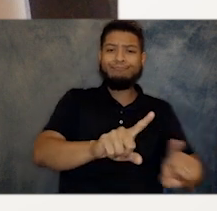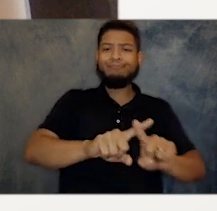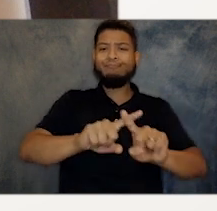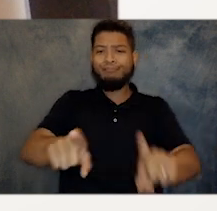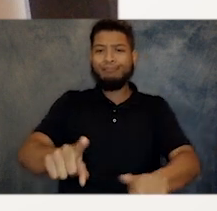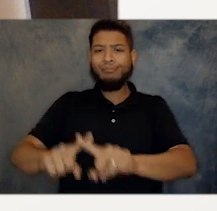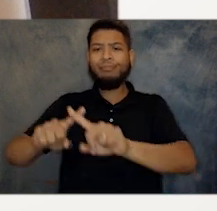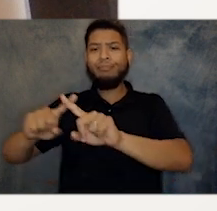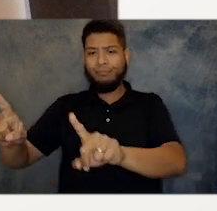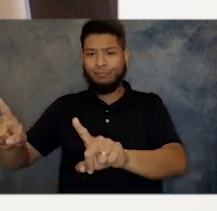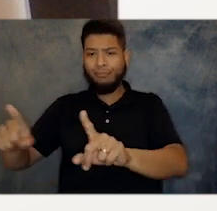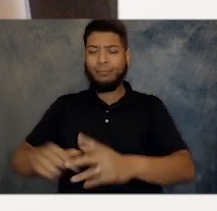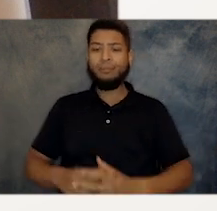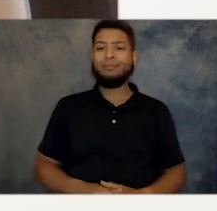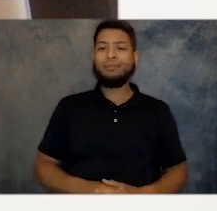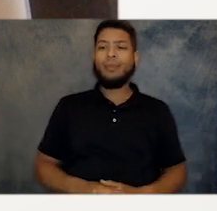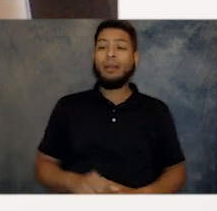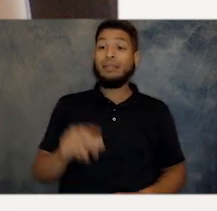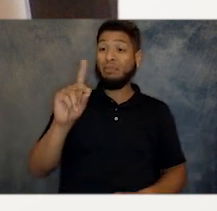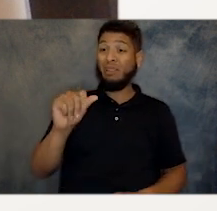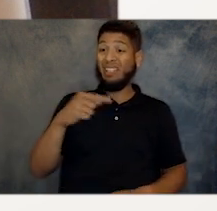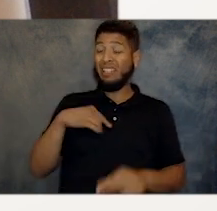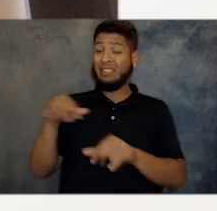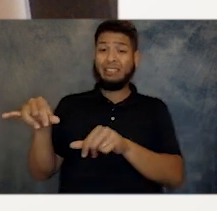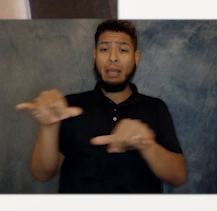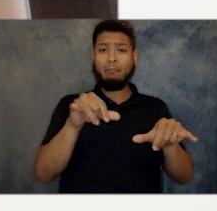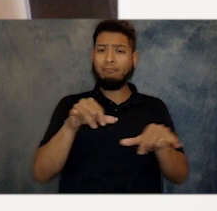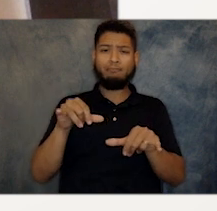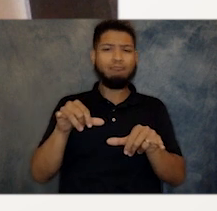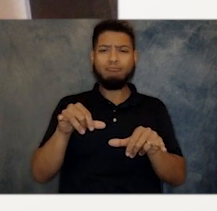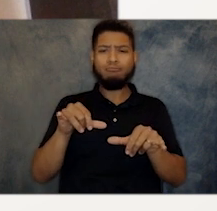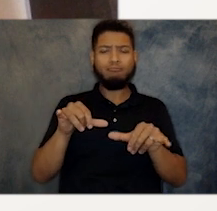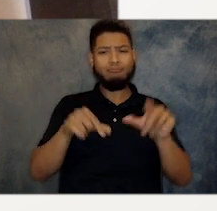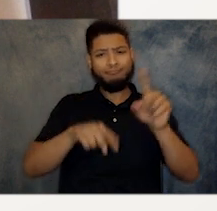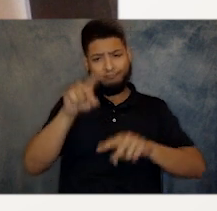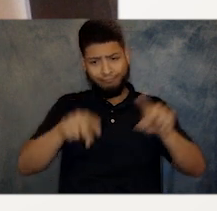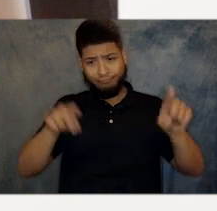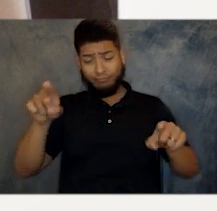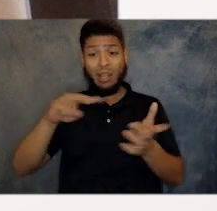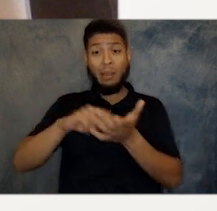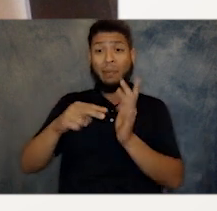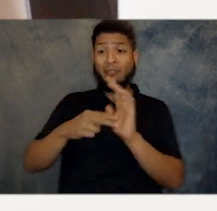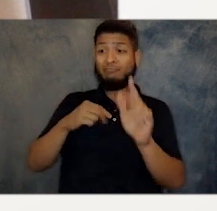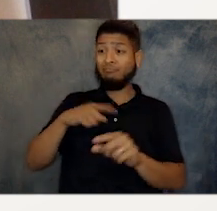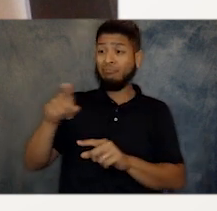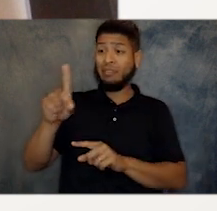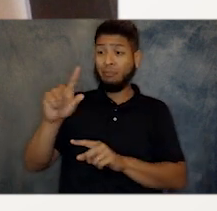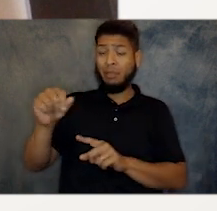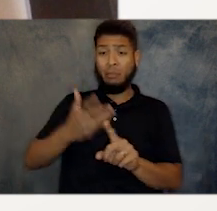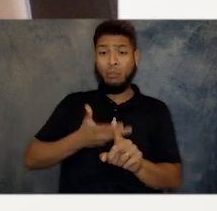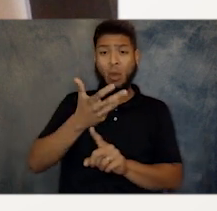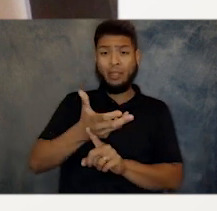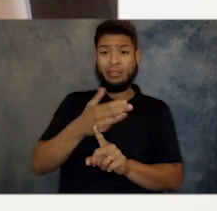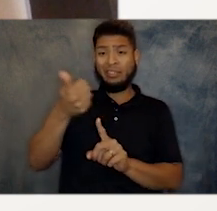of metaphor can be quite different from each other. And just as there are various kinds of disabilities,